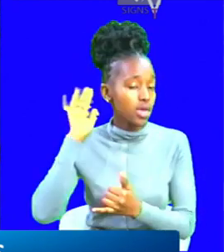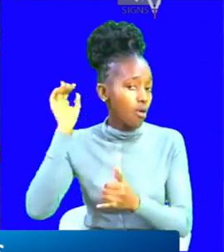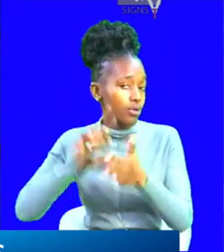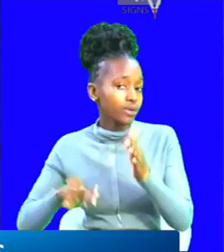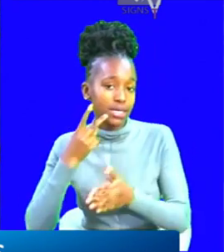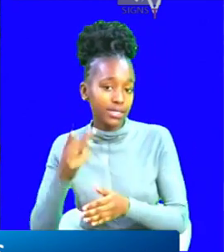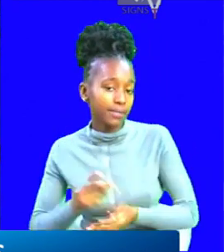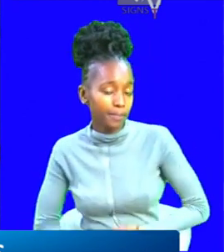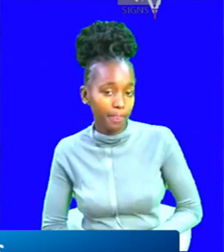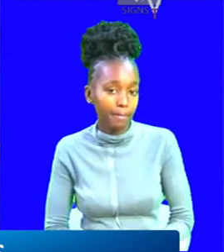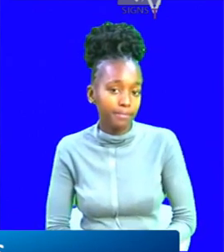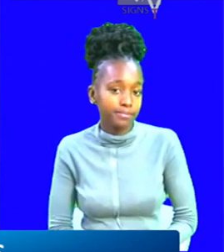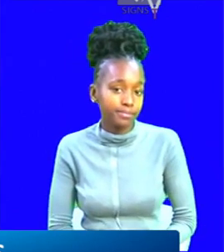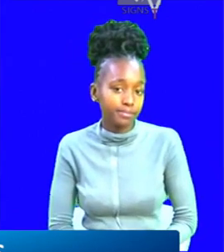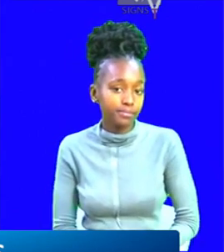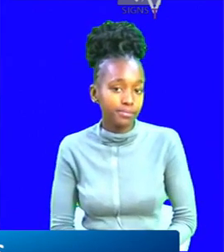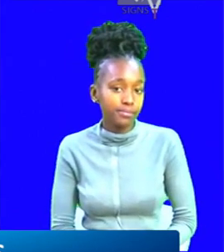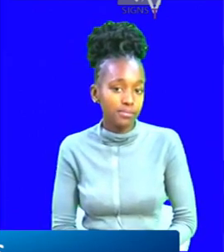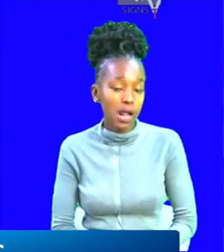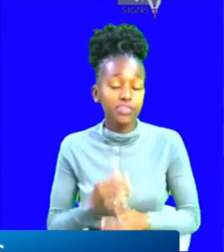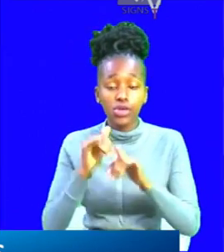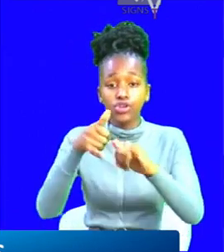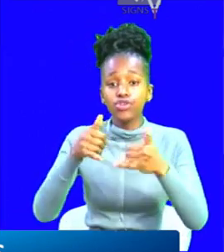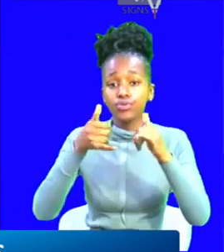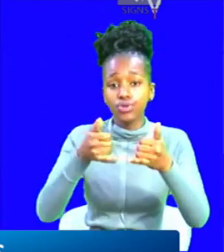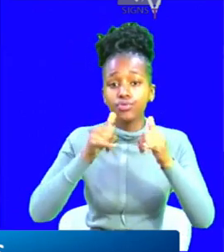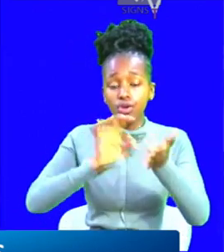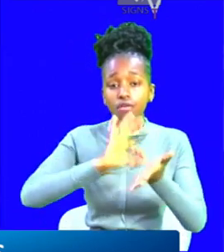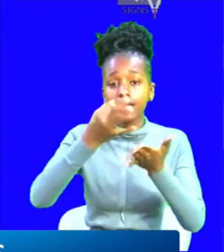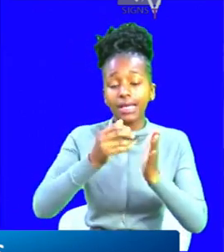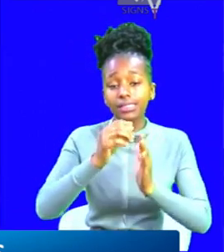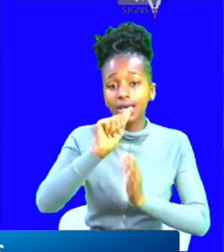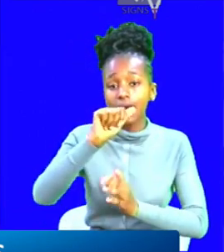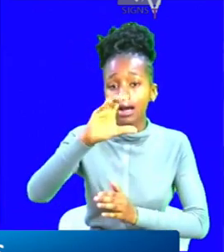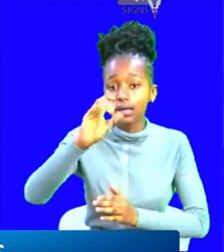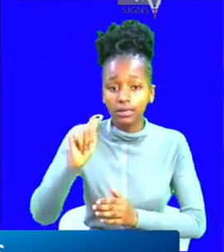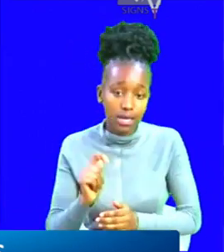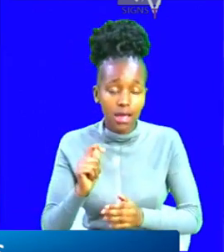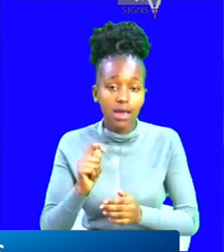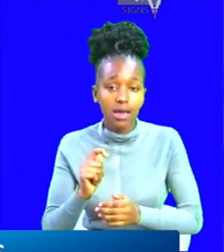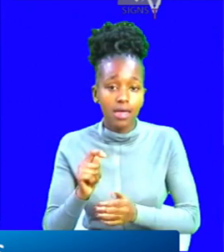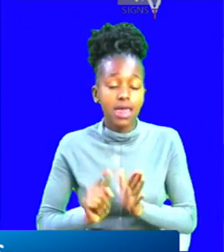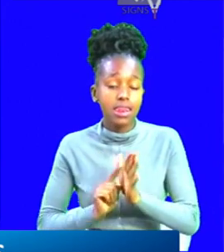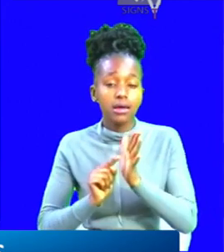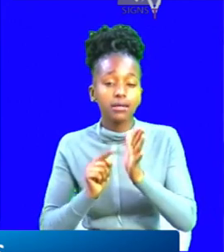media. The recently enacted Finance Act places an